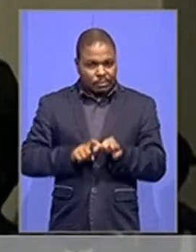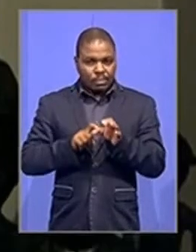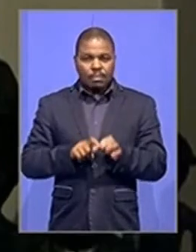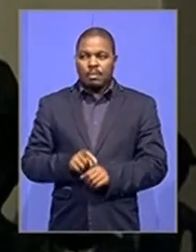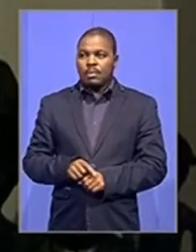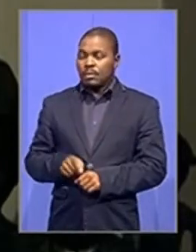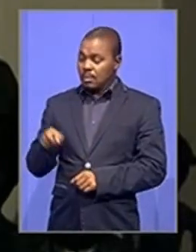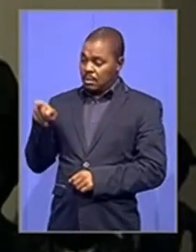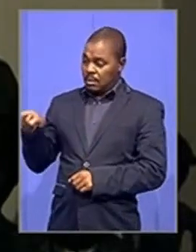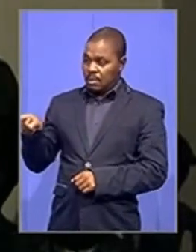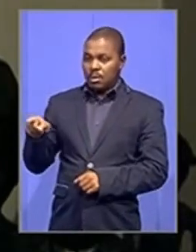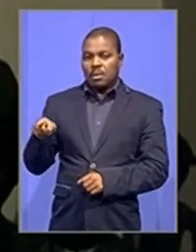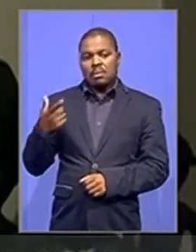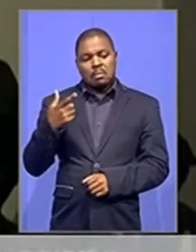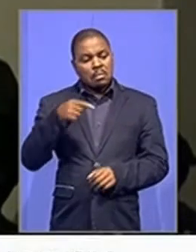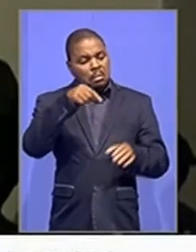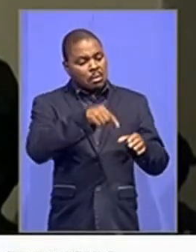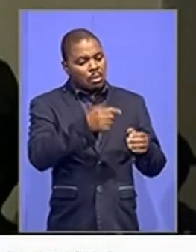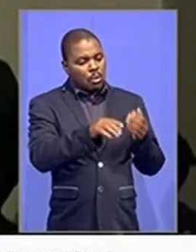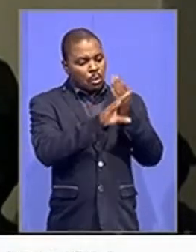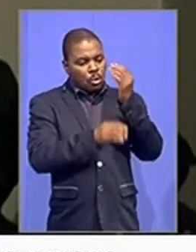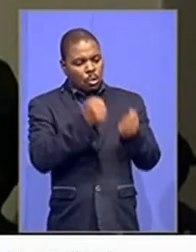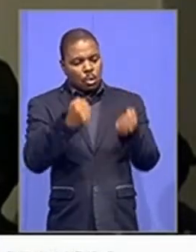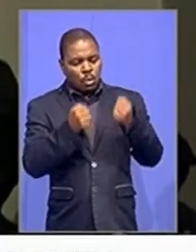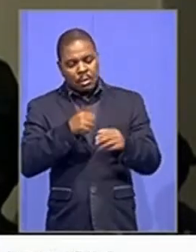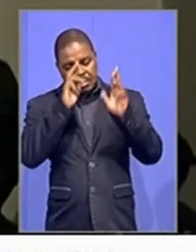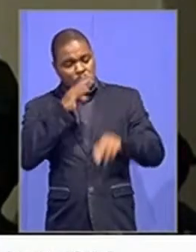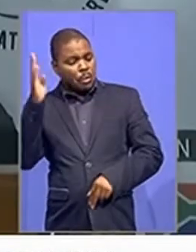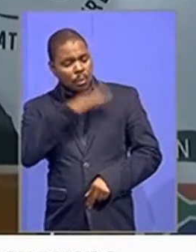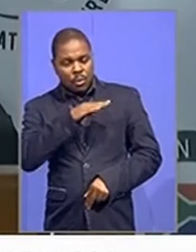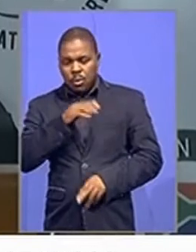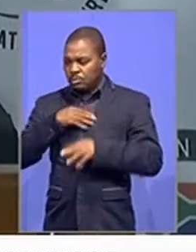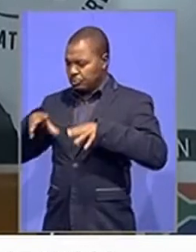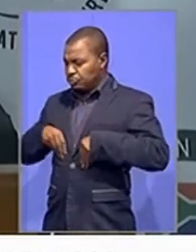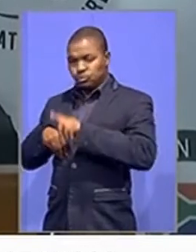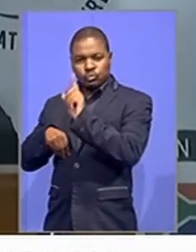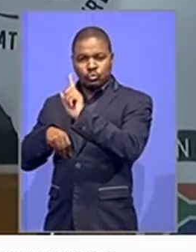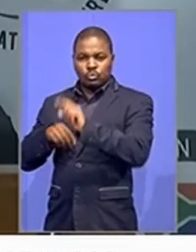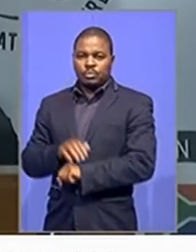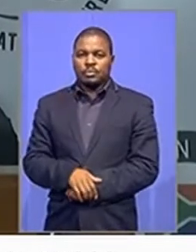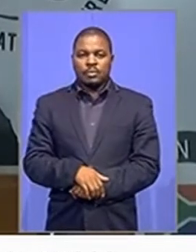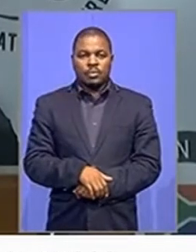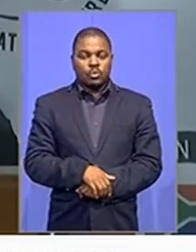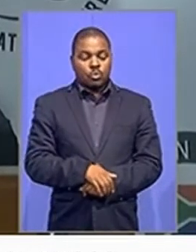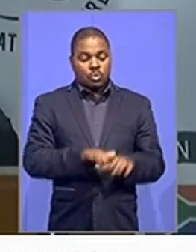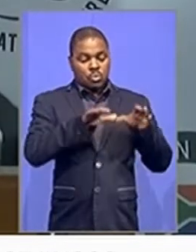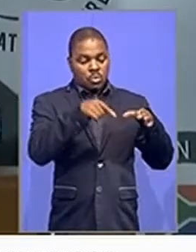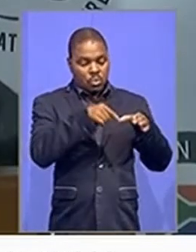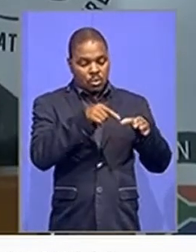allowed to disrespect the constitution of this country. Komishene ya ga Zondo e tsibogile mme a re